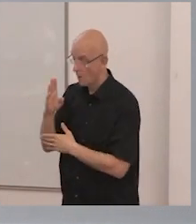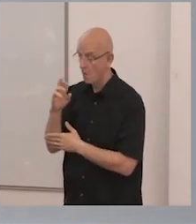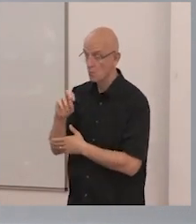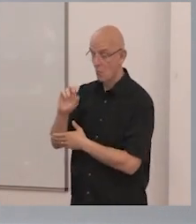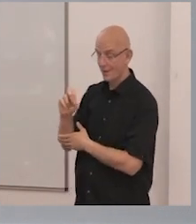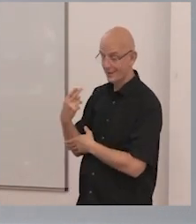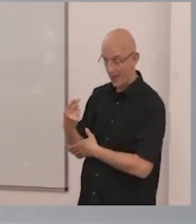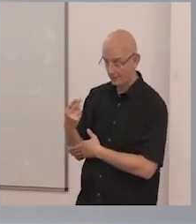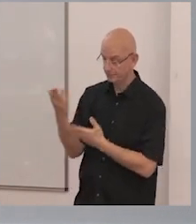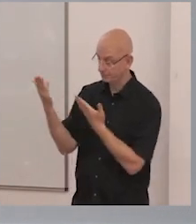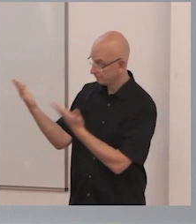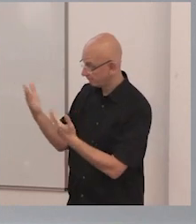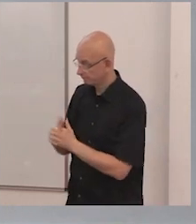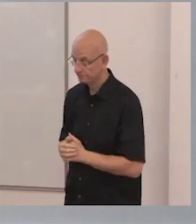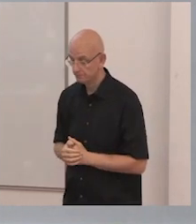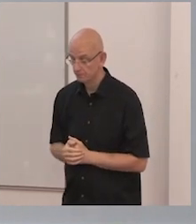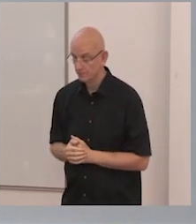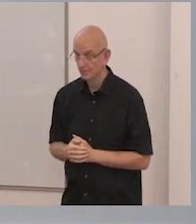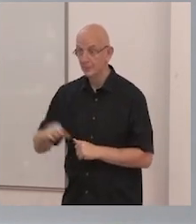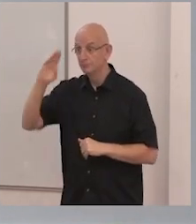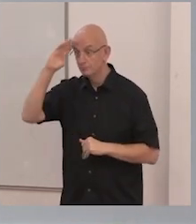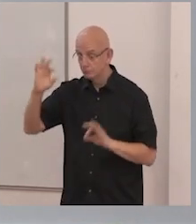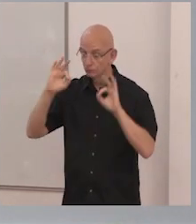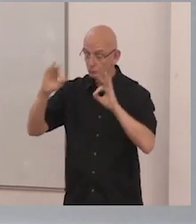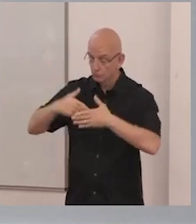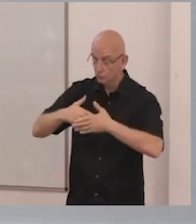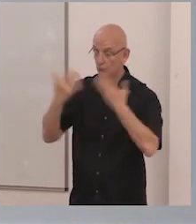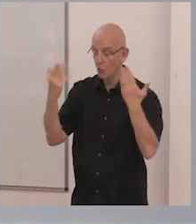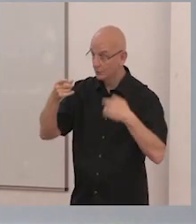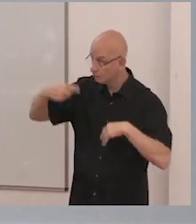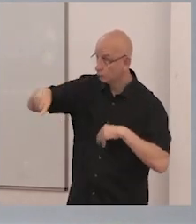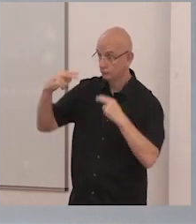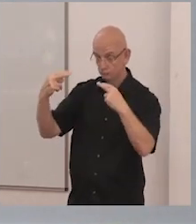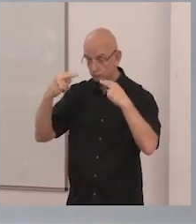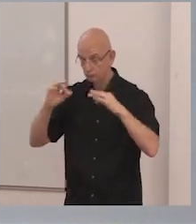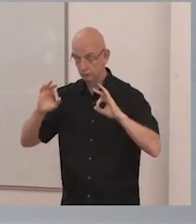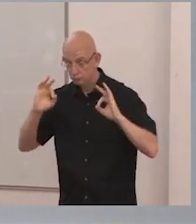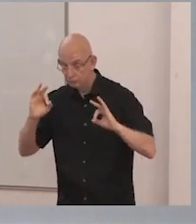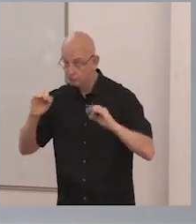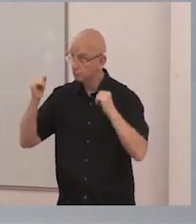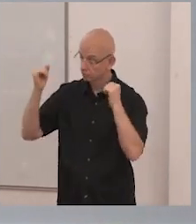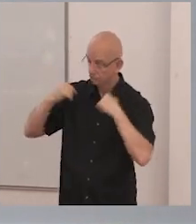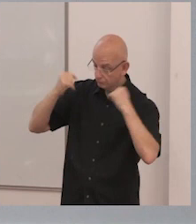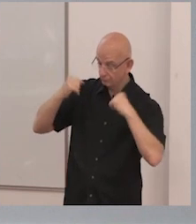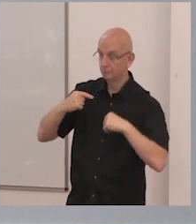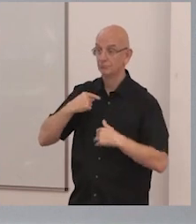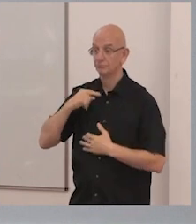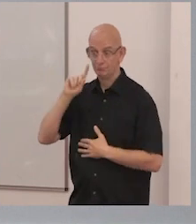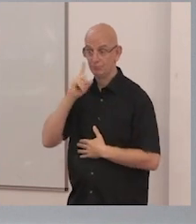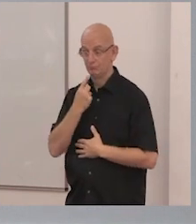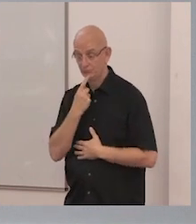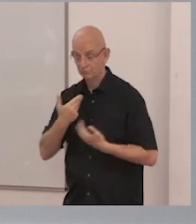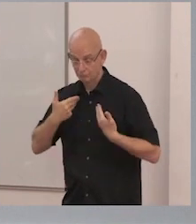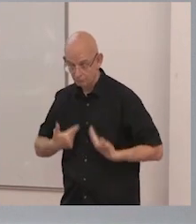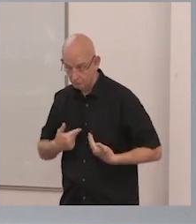I presume that, yeah. I'm deaf, so I'm lip reading, so I can't hear if people are saying yes or no. Okay, so I'm absolutely